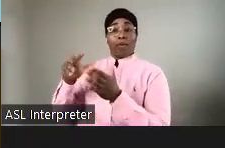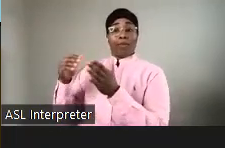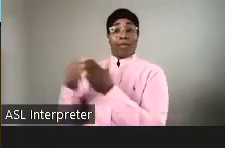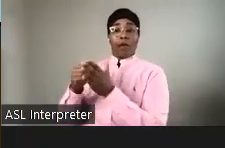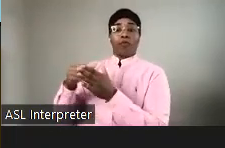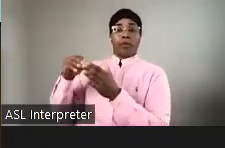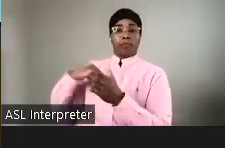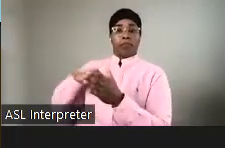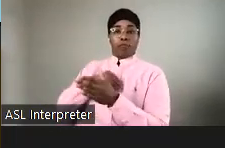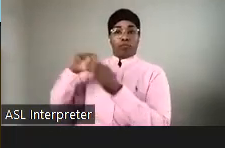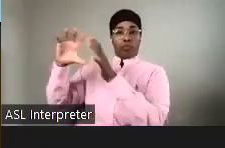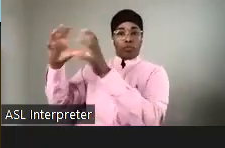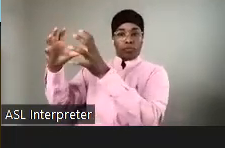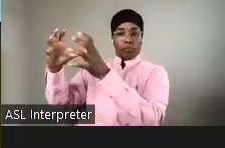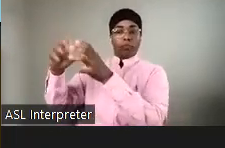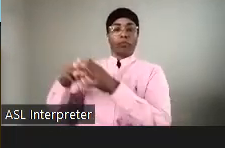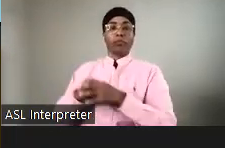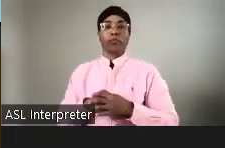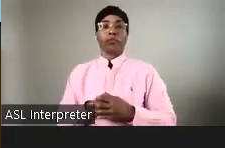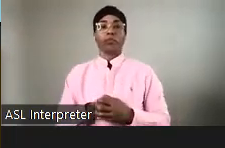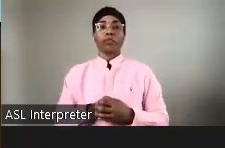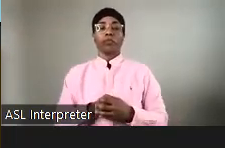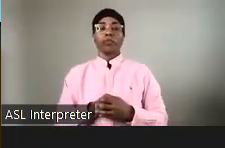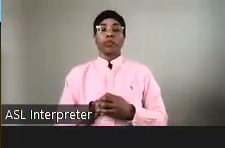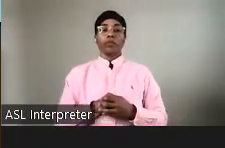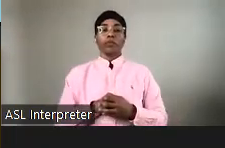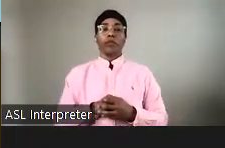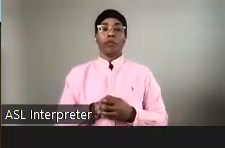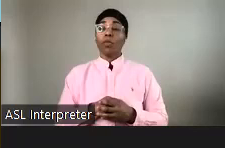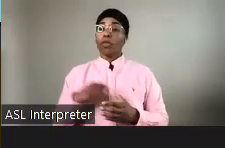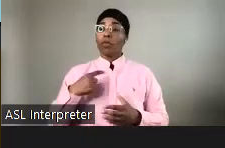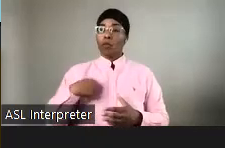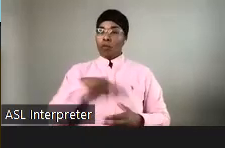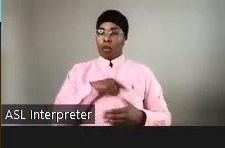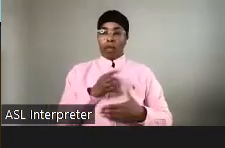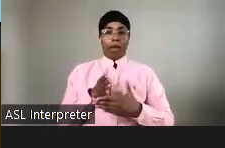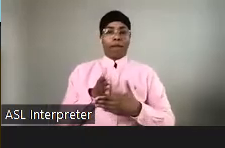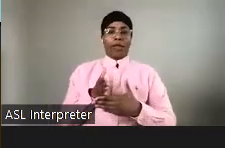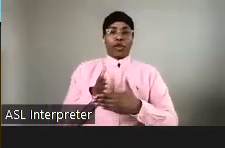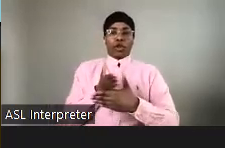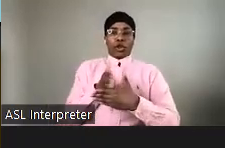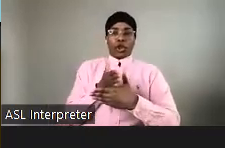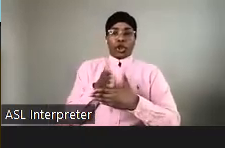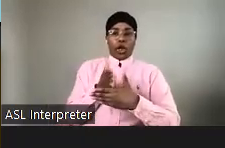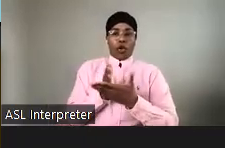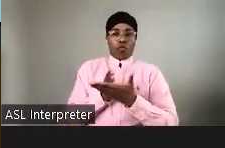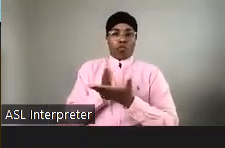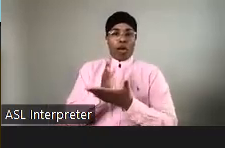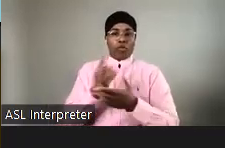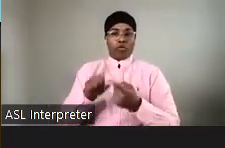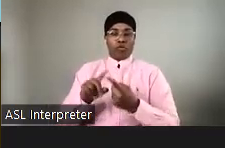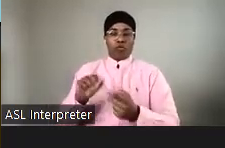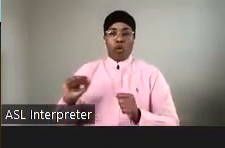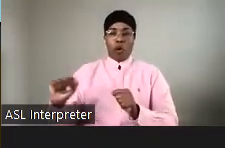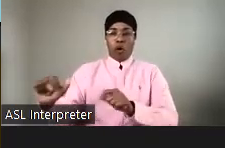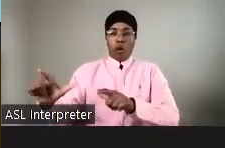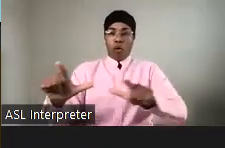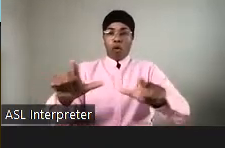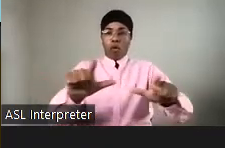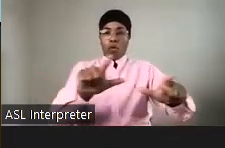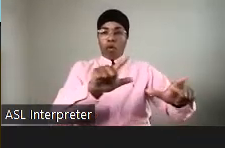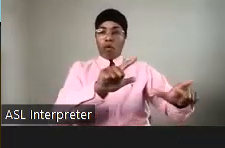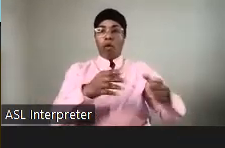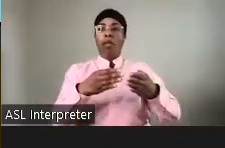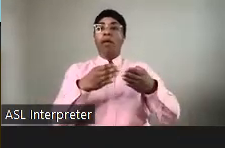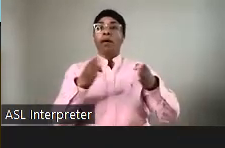the 2007 Inland Consent Decree, we have shared rights to all of the public lands in that in the